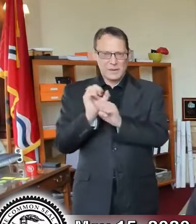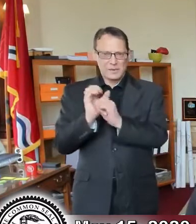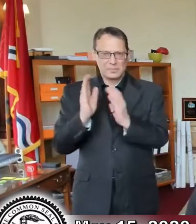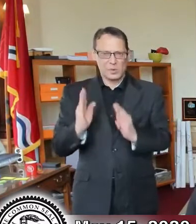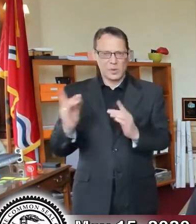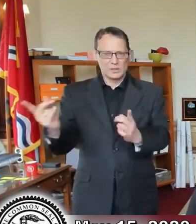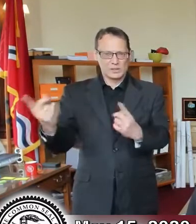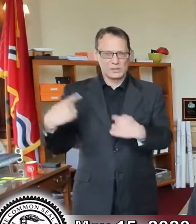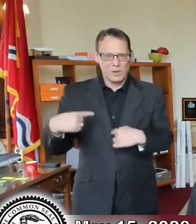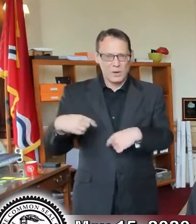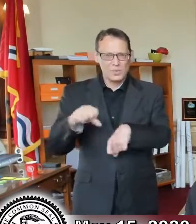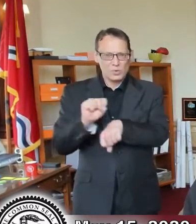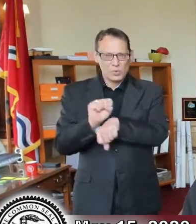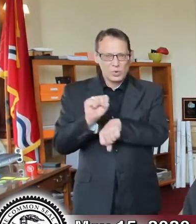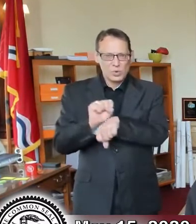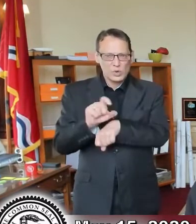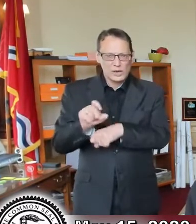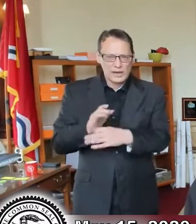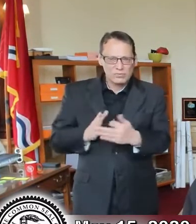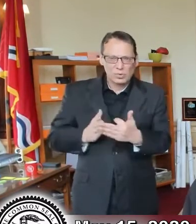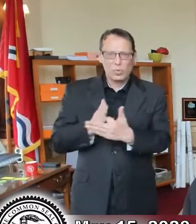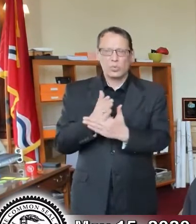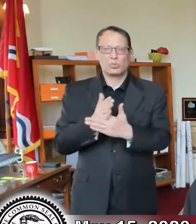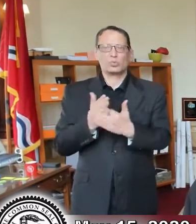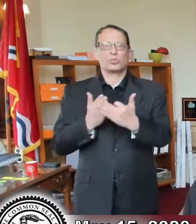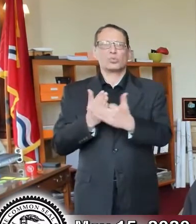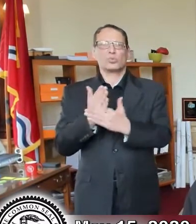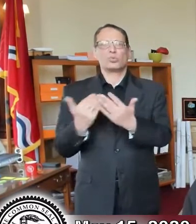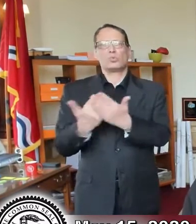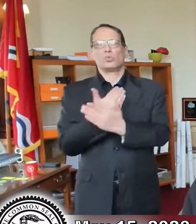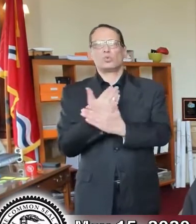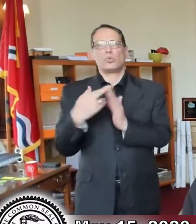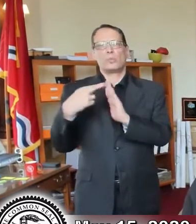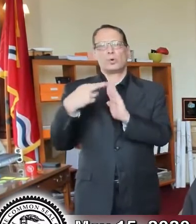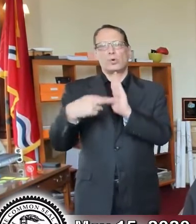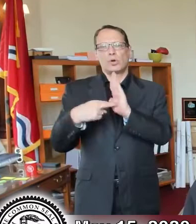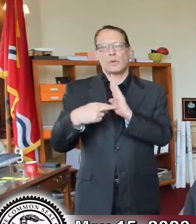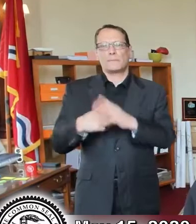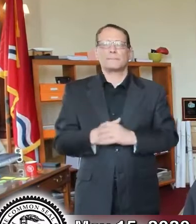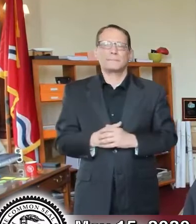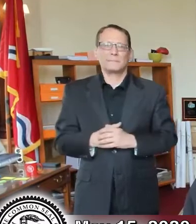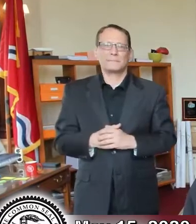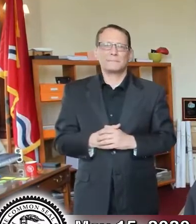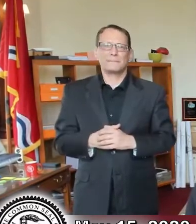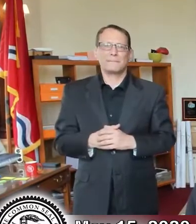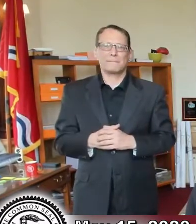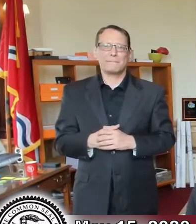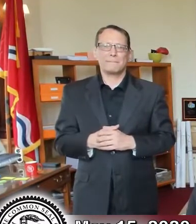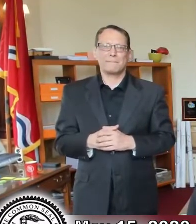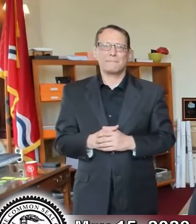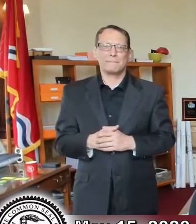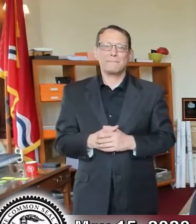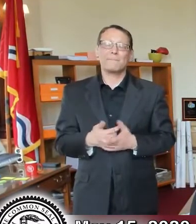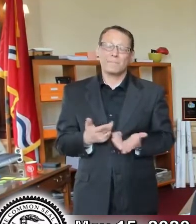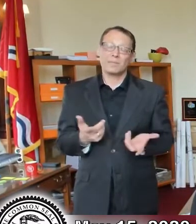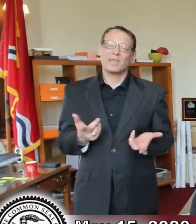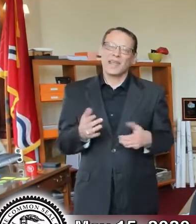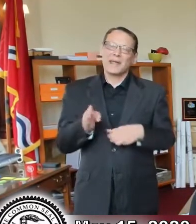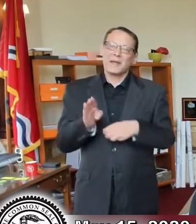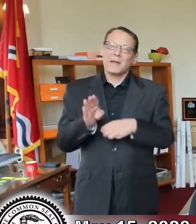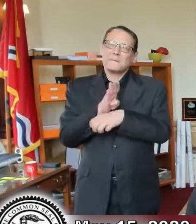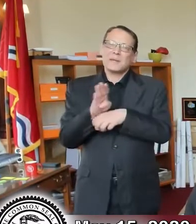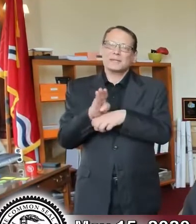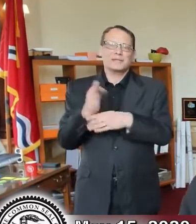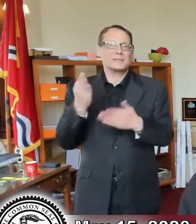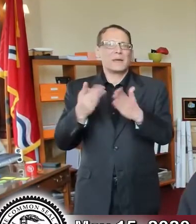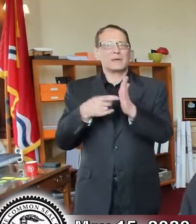into work and have to go through the new employee protocol. And it'll take businesses a